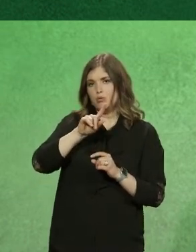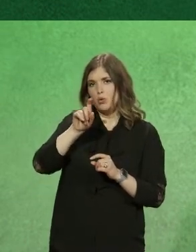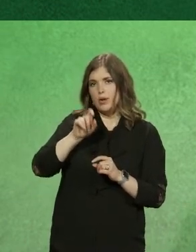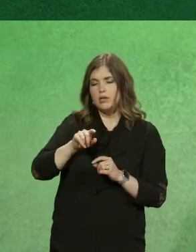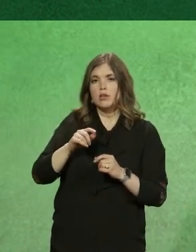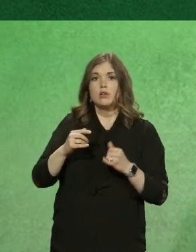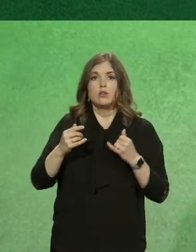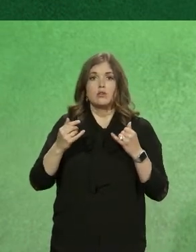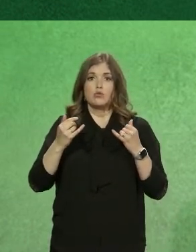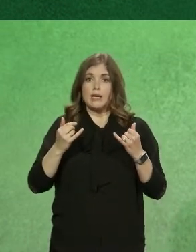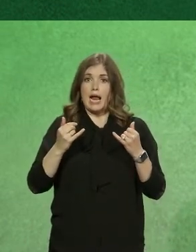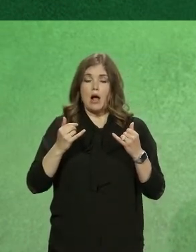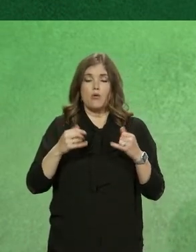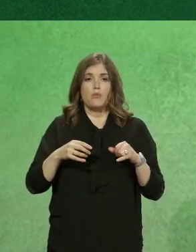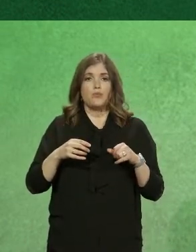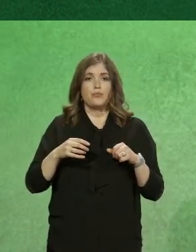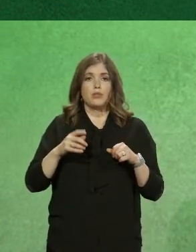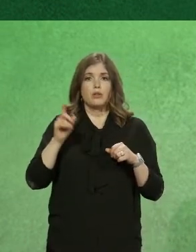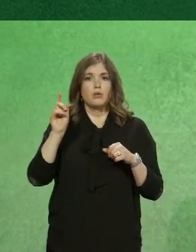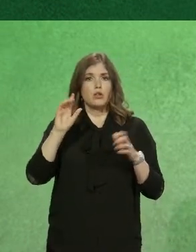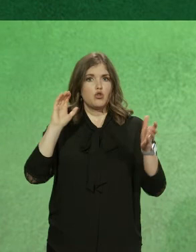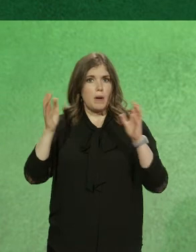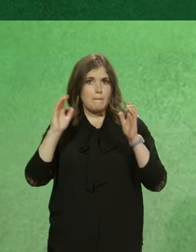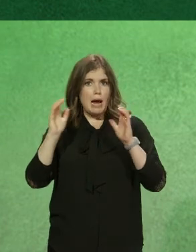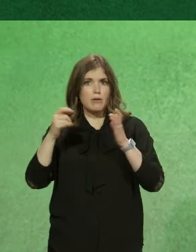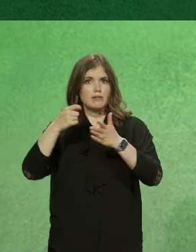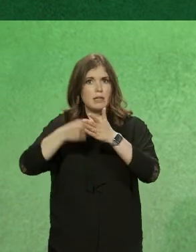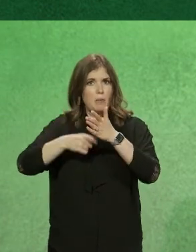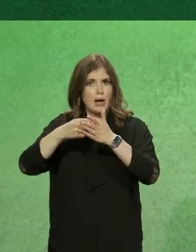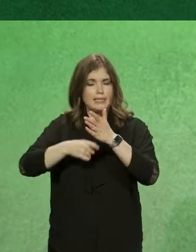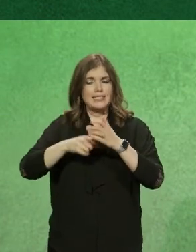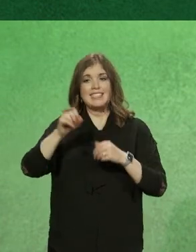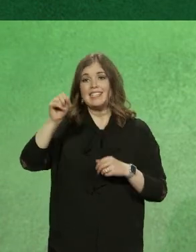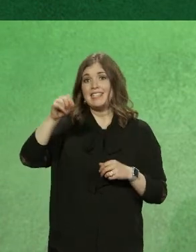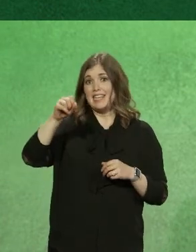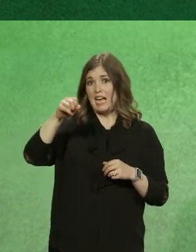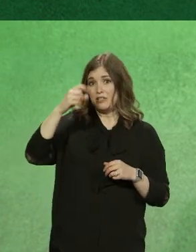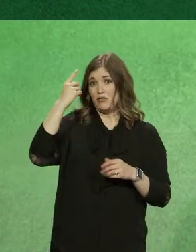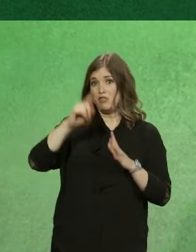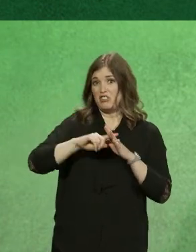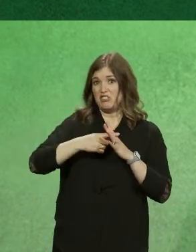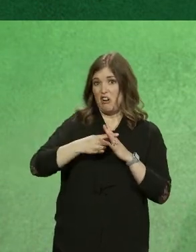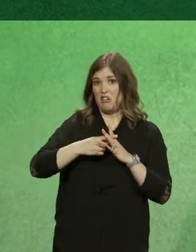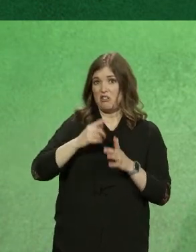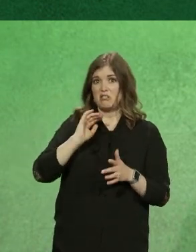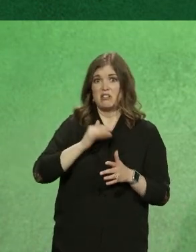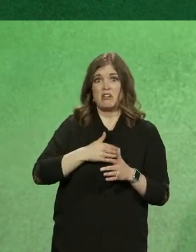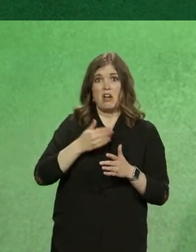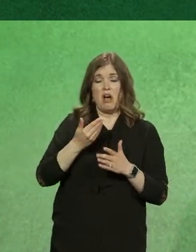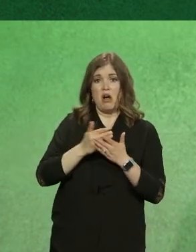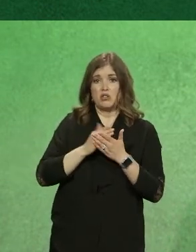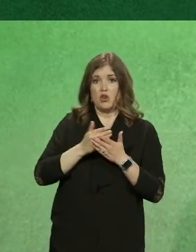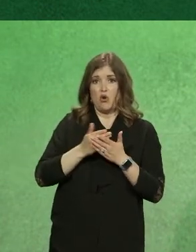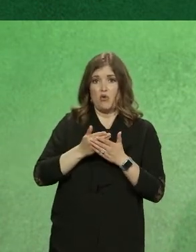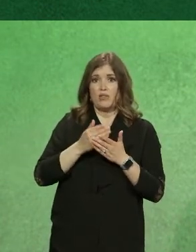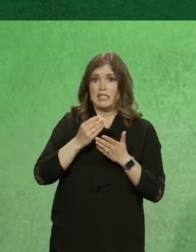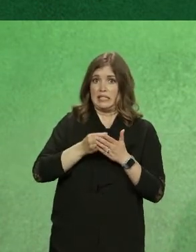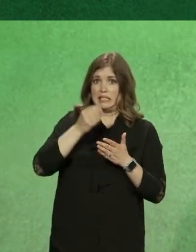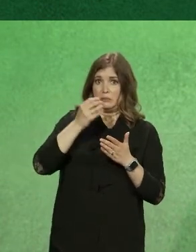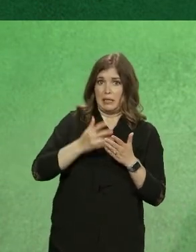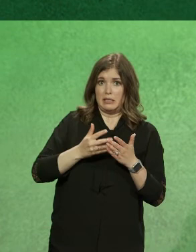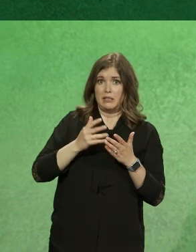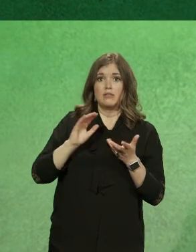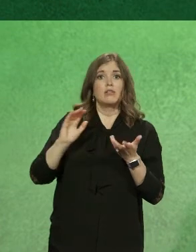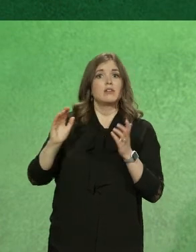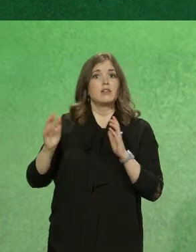you have said that comparing the prices, yes, for starters, our stove is not as expensive as you would